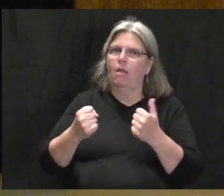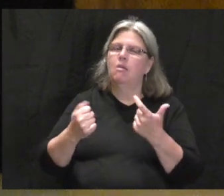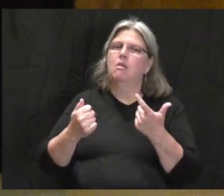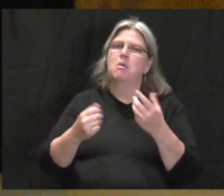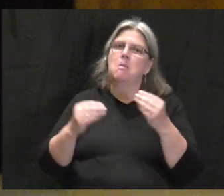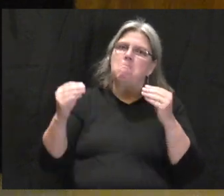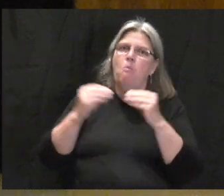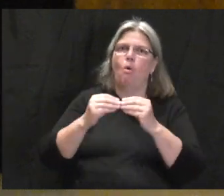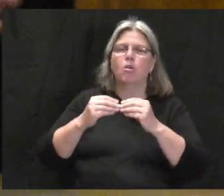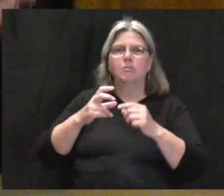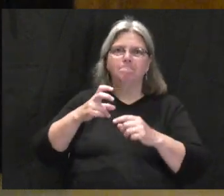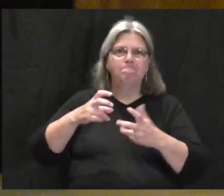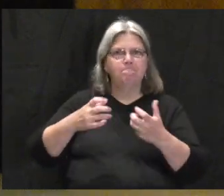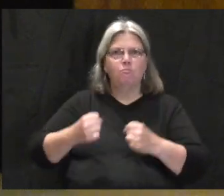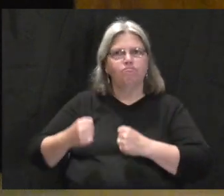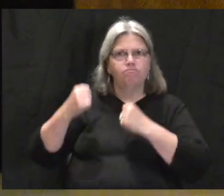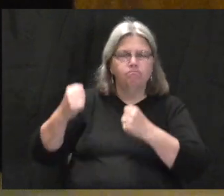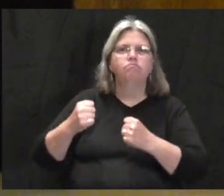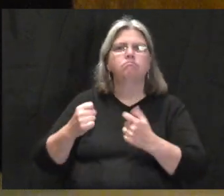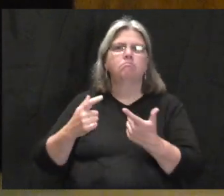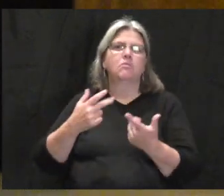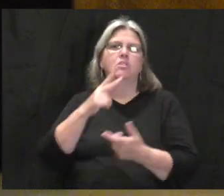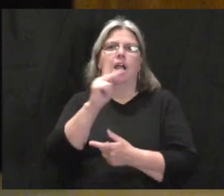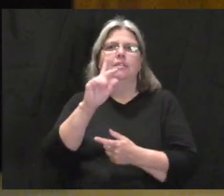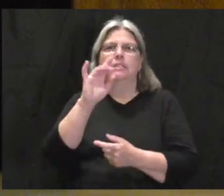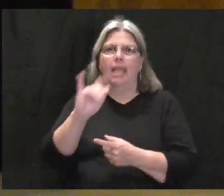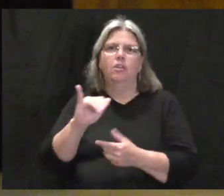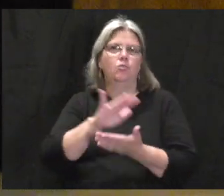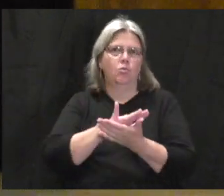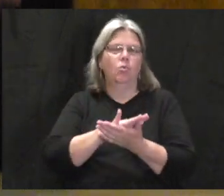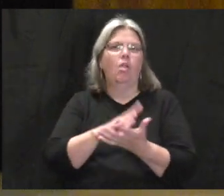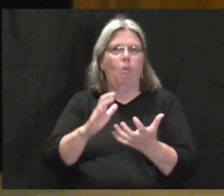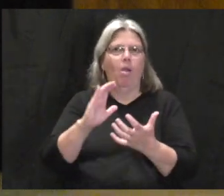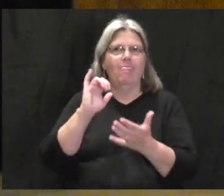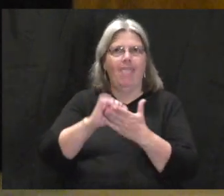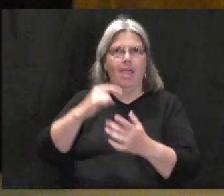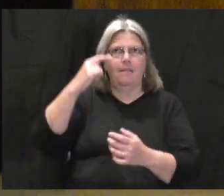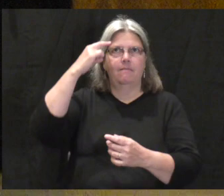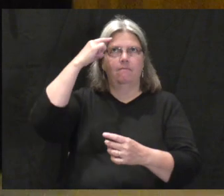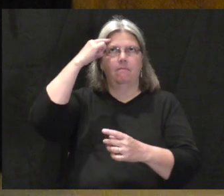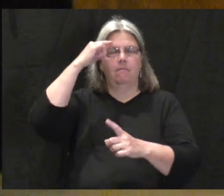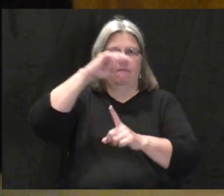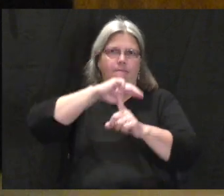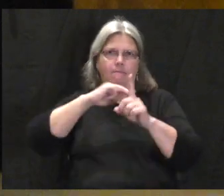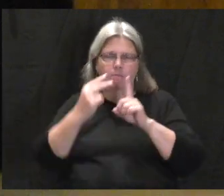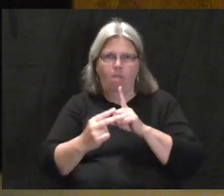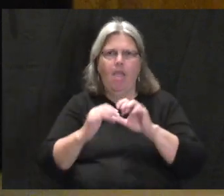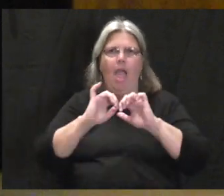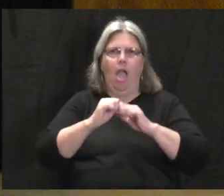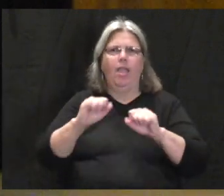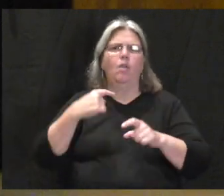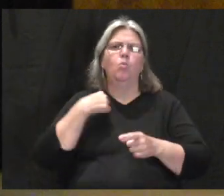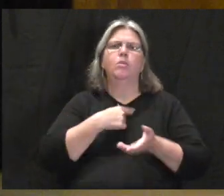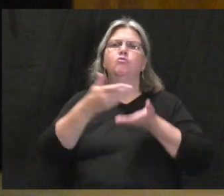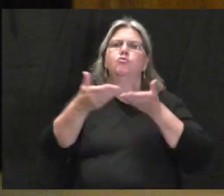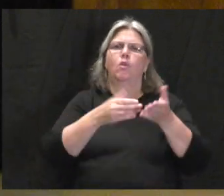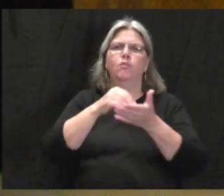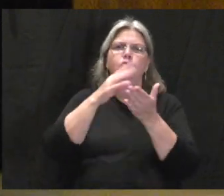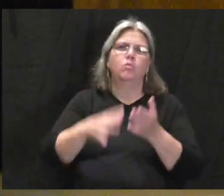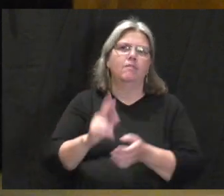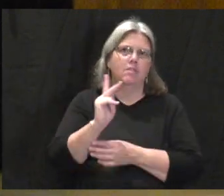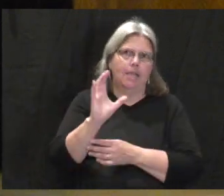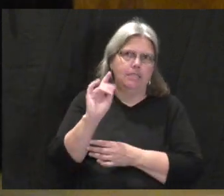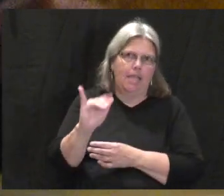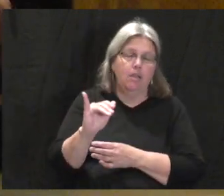Knox County schools. So I want us to come in with that mentality. How can we serve the students of Knox County? And I think if we start